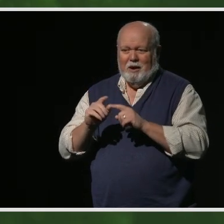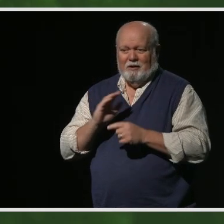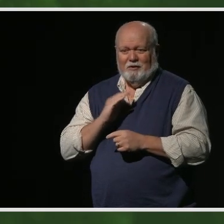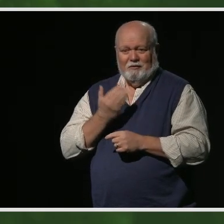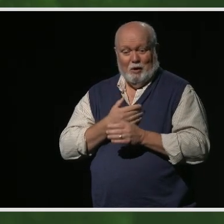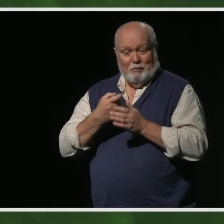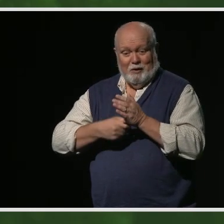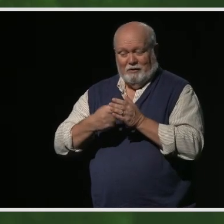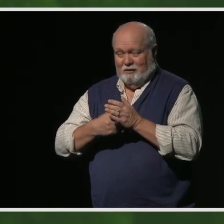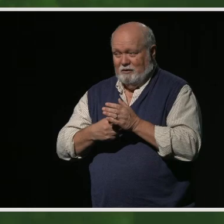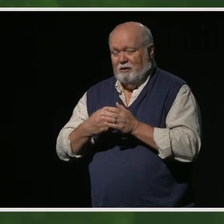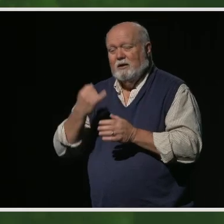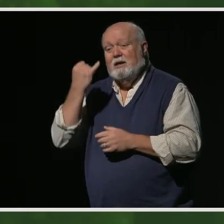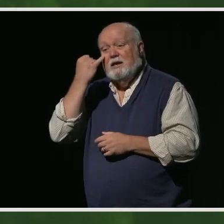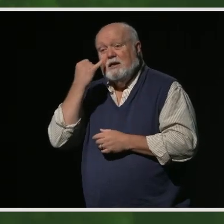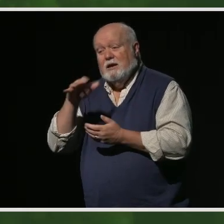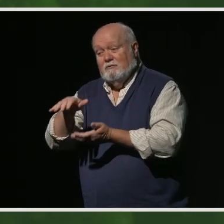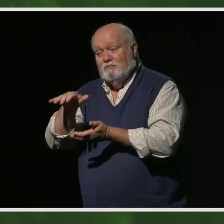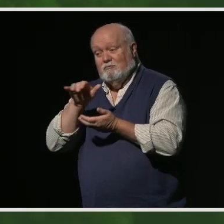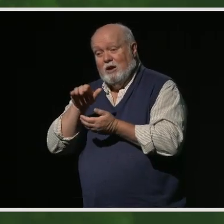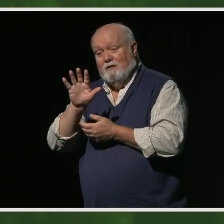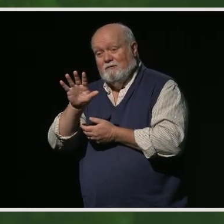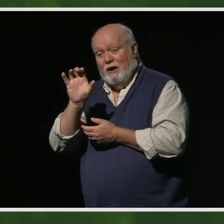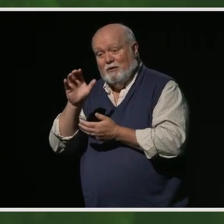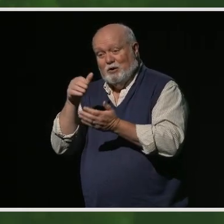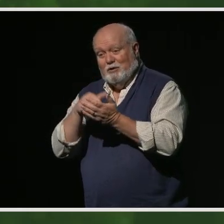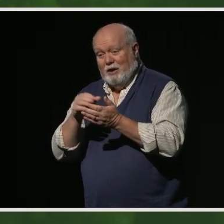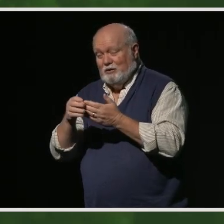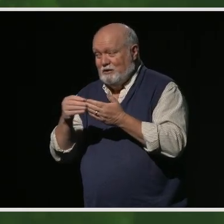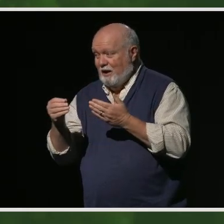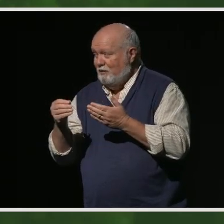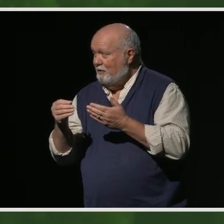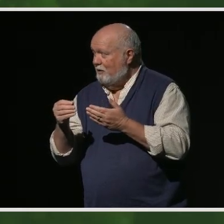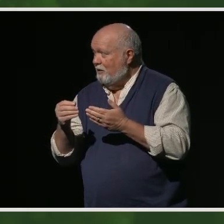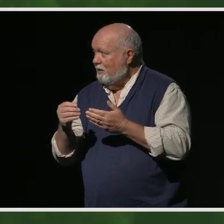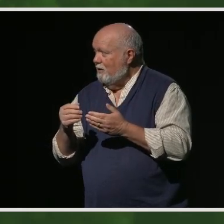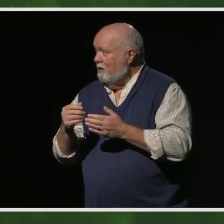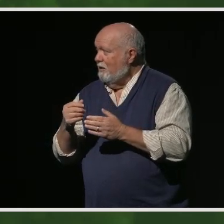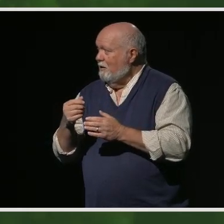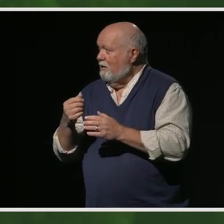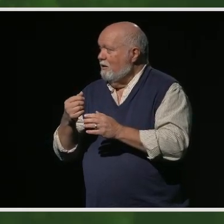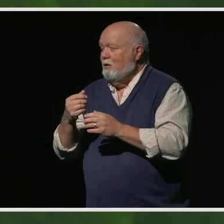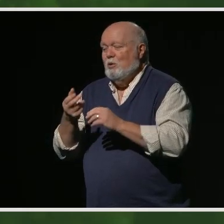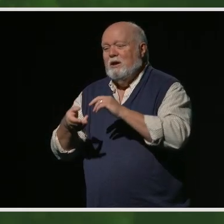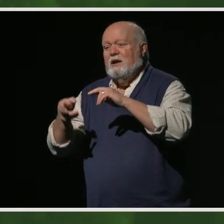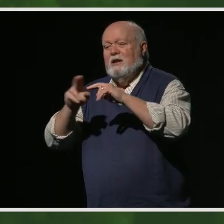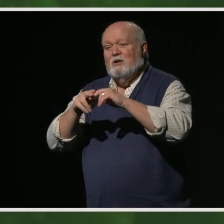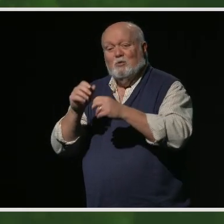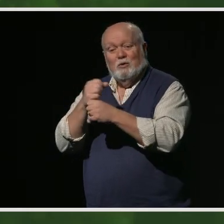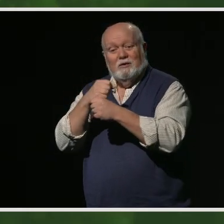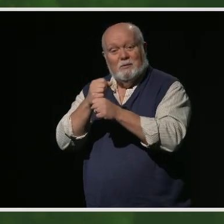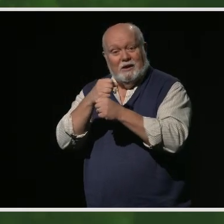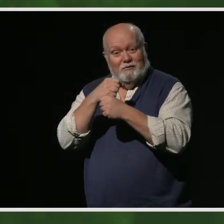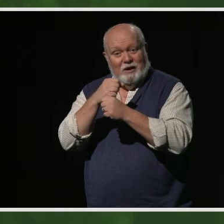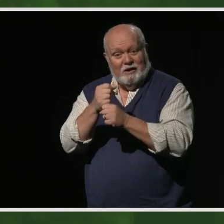With the $500,000, we will expand our impact by increasing our manufacturing